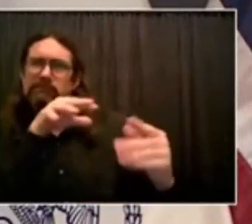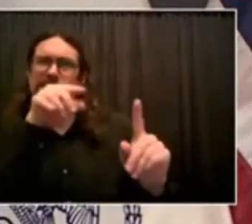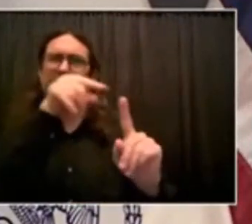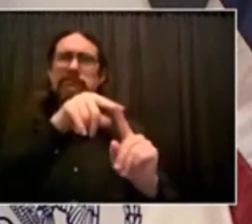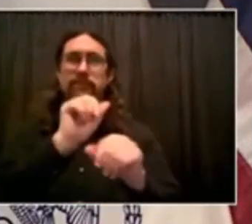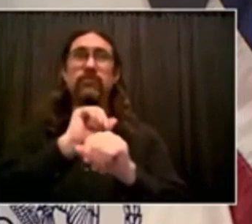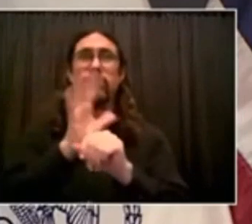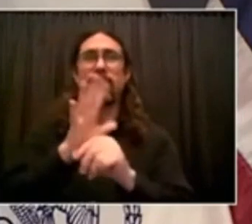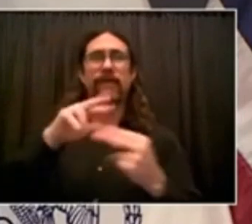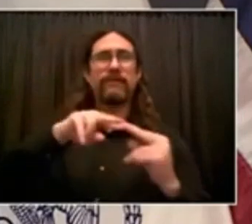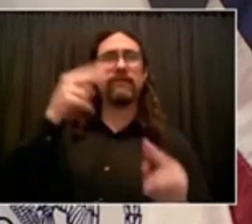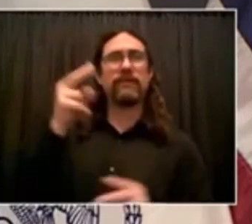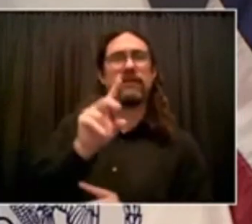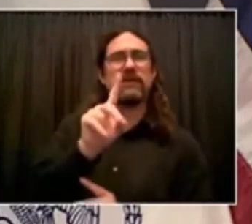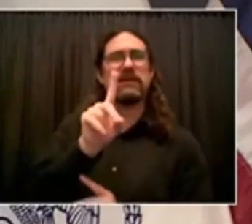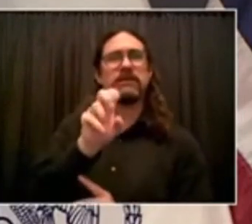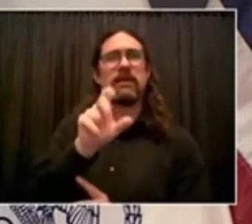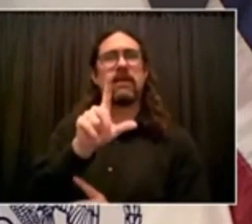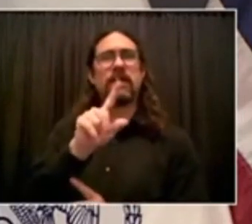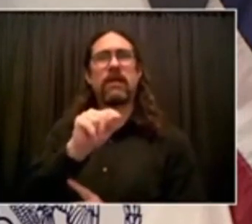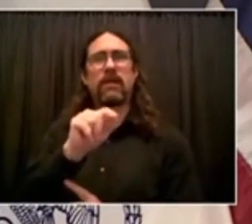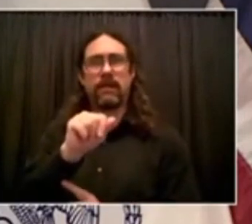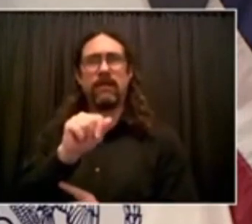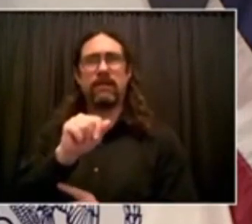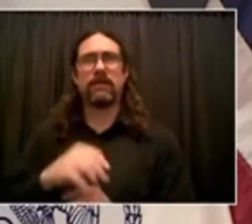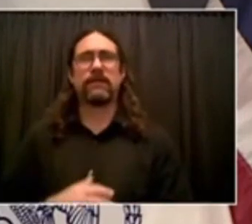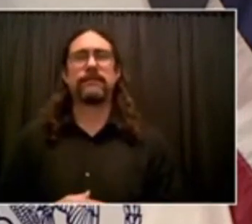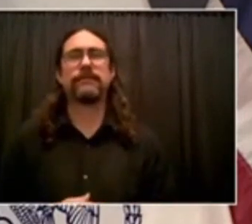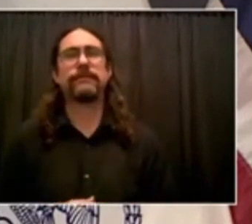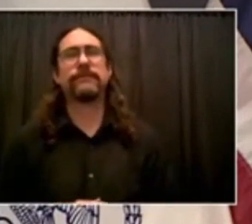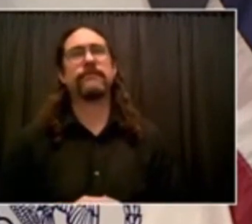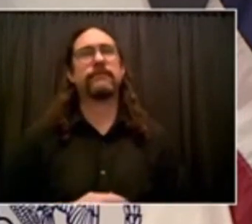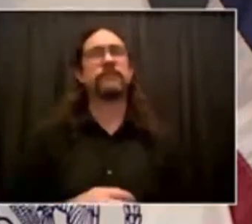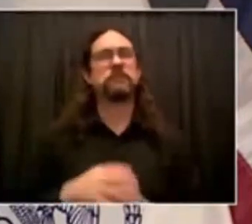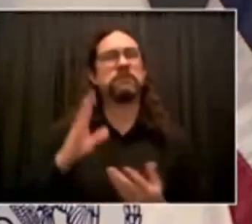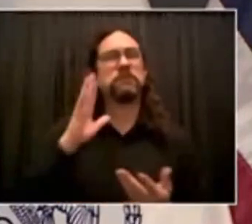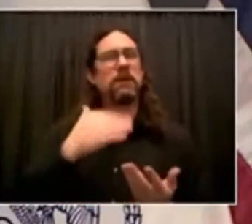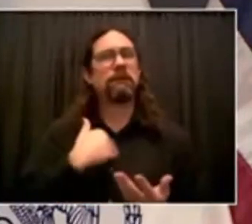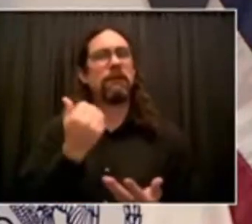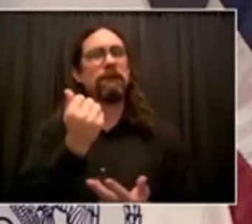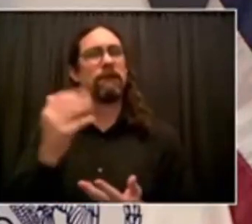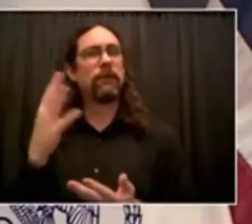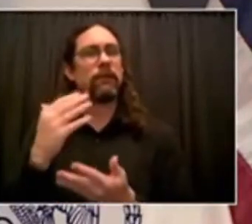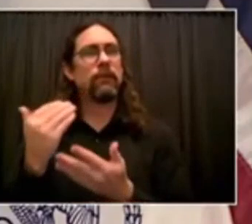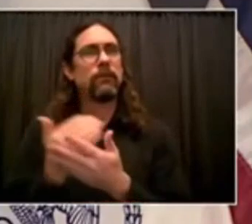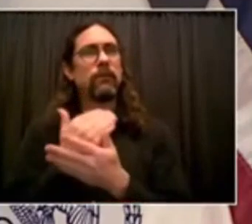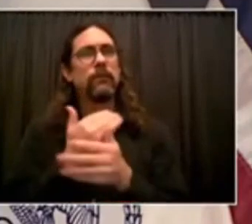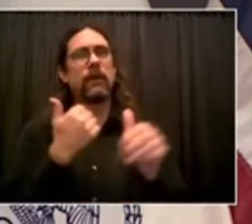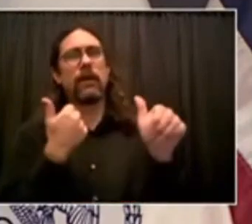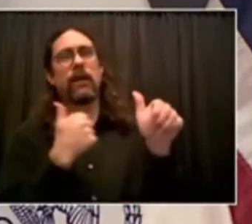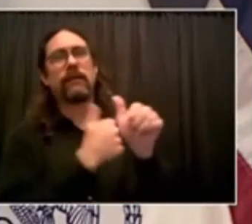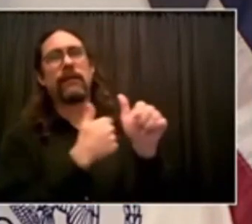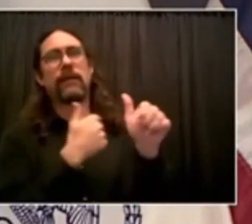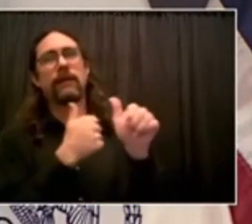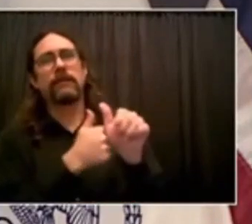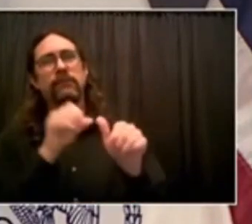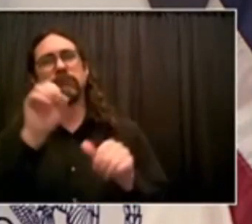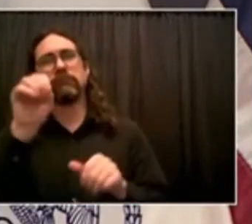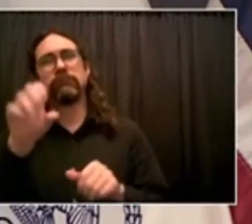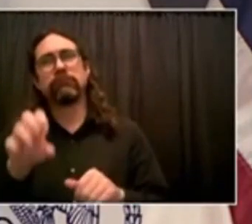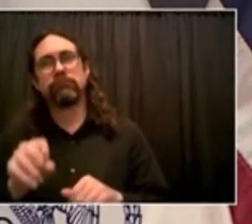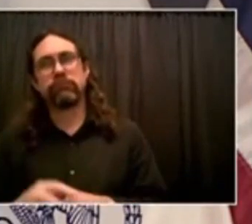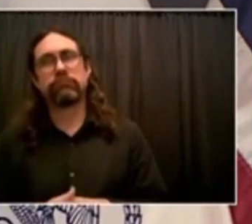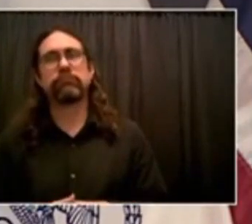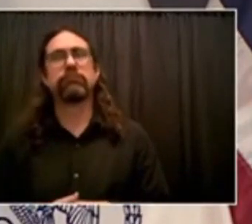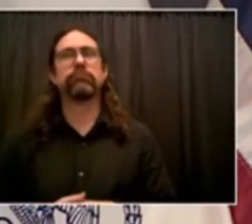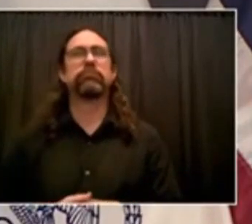to address these new threats. It's Omicron, it's cold weather, which we know presents a real challenge with COVID in every